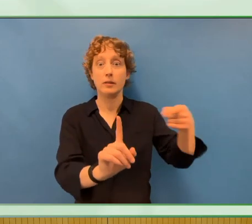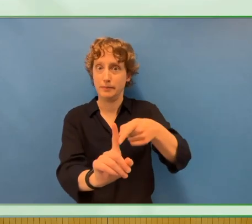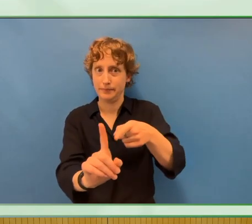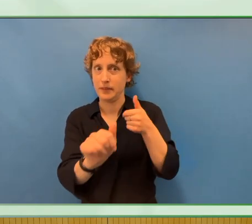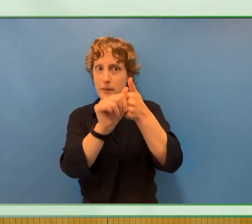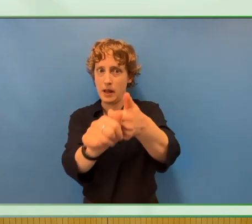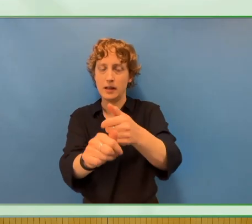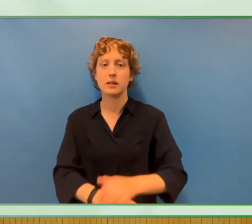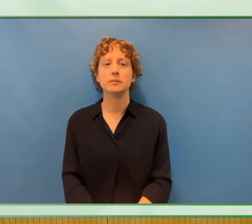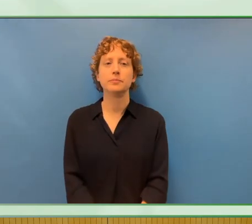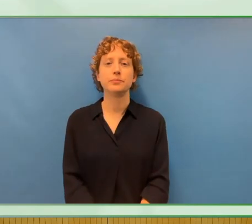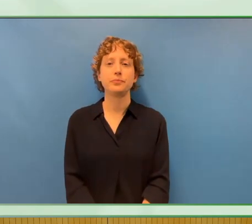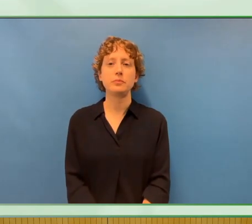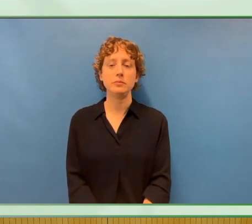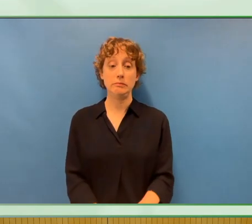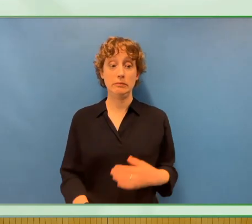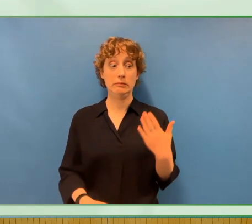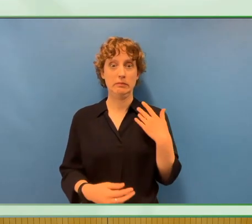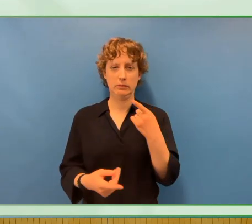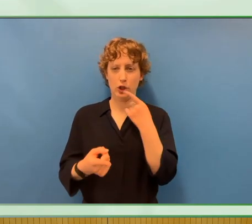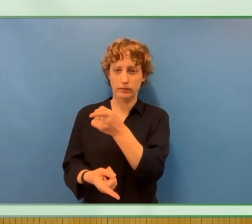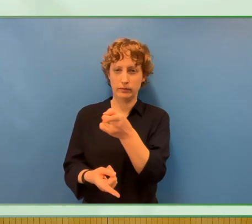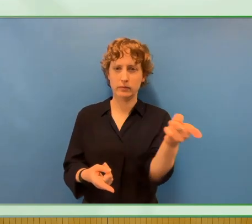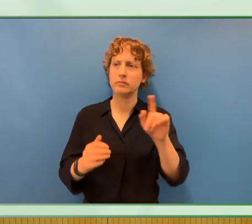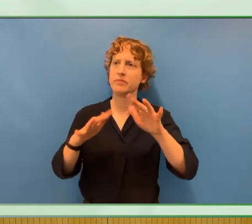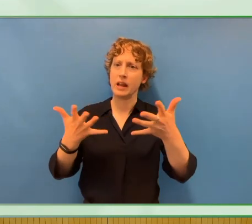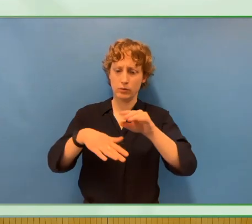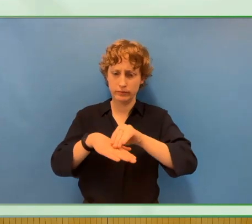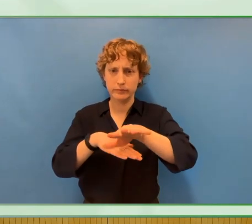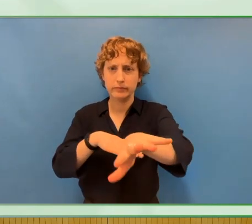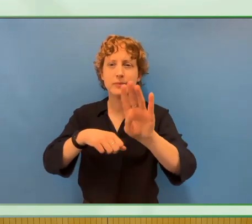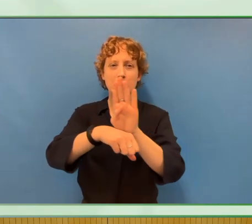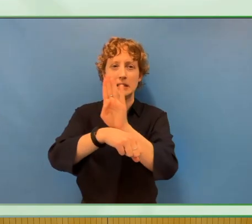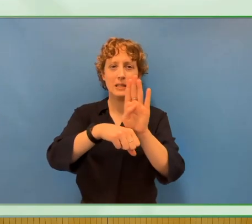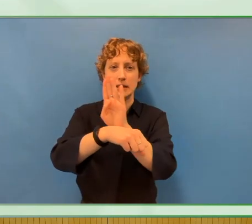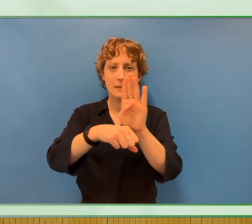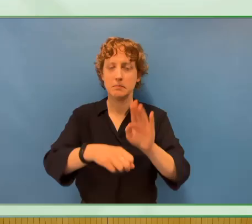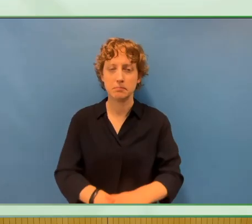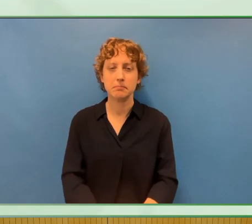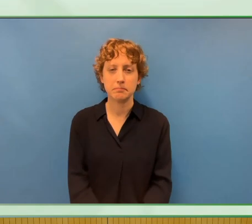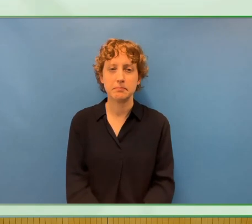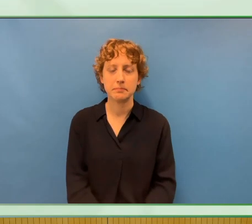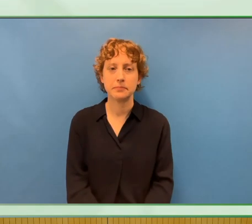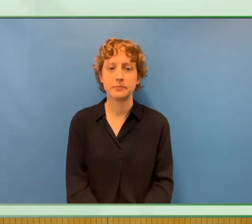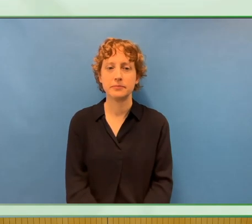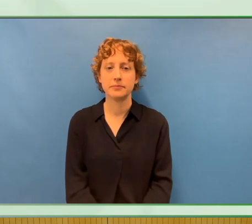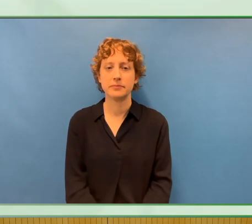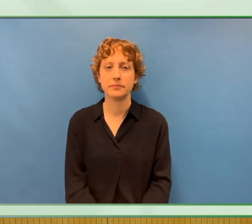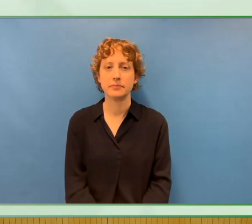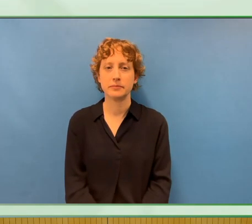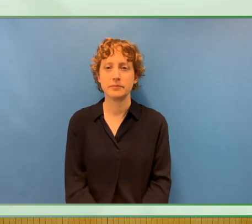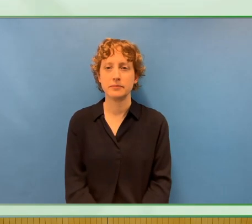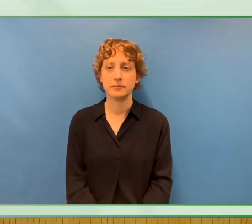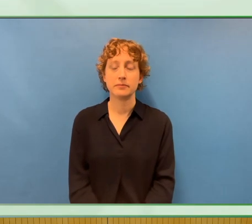business first, and the message for me has always been that it's good for business to treat